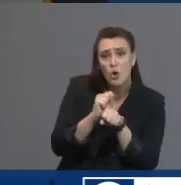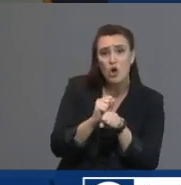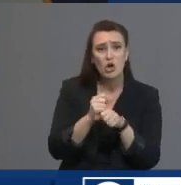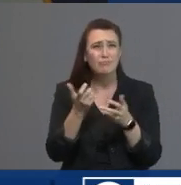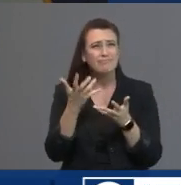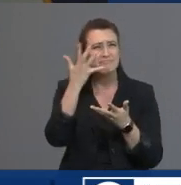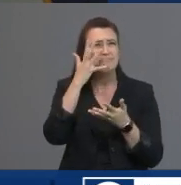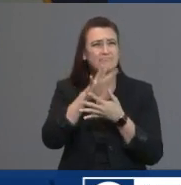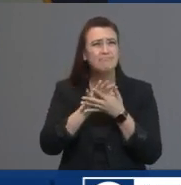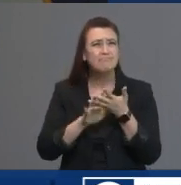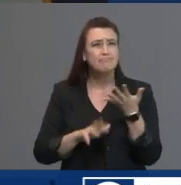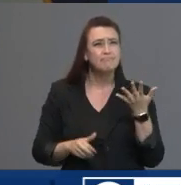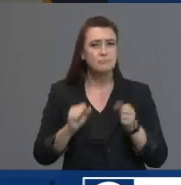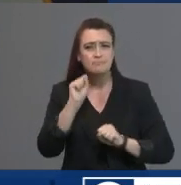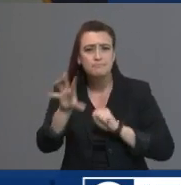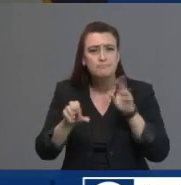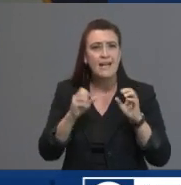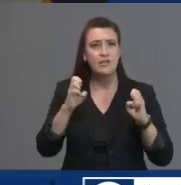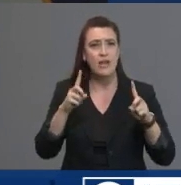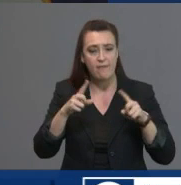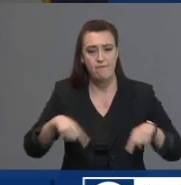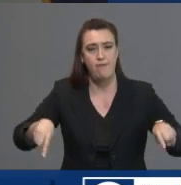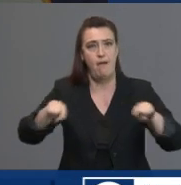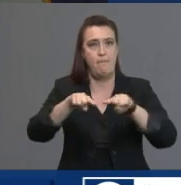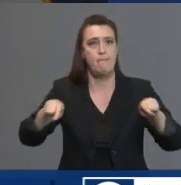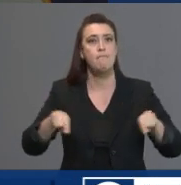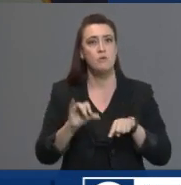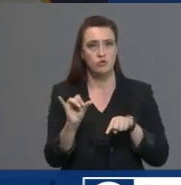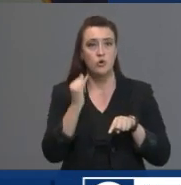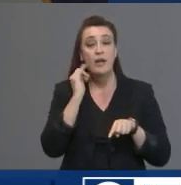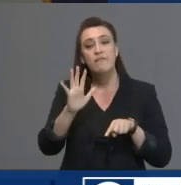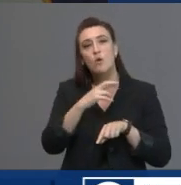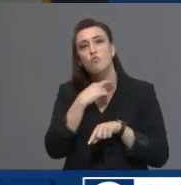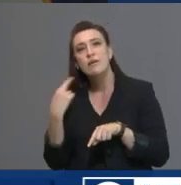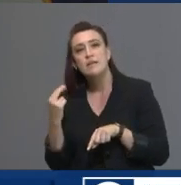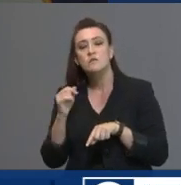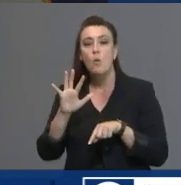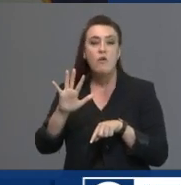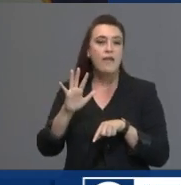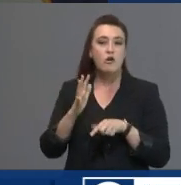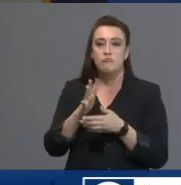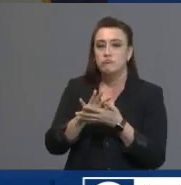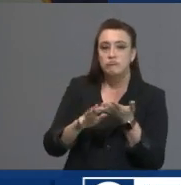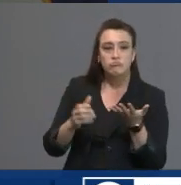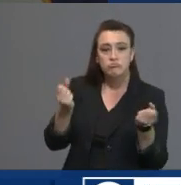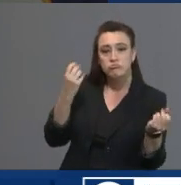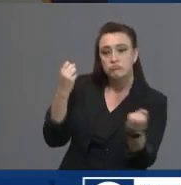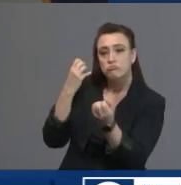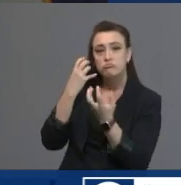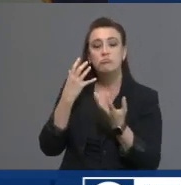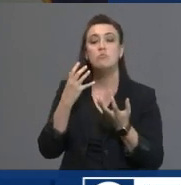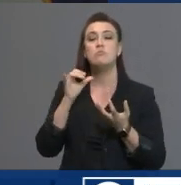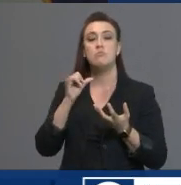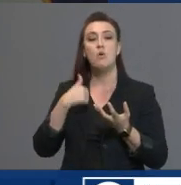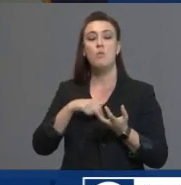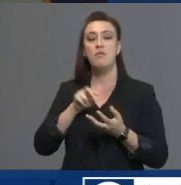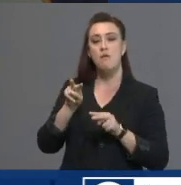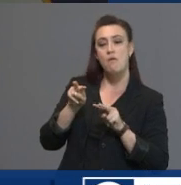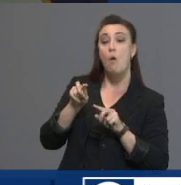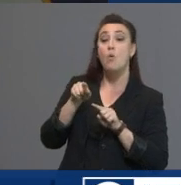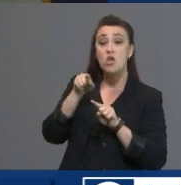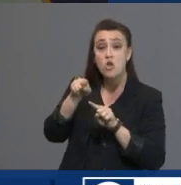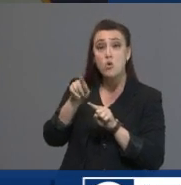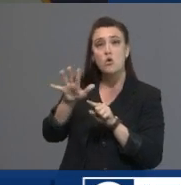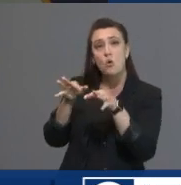if they develop symptoms, and we continue to check up on them. And depending on their risk or what they tell us, that could be daily or that could